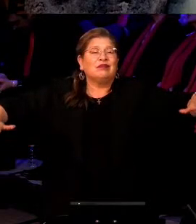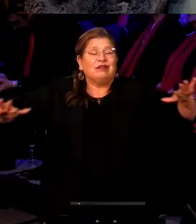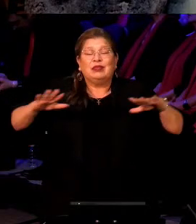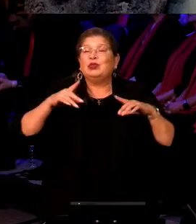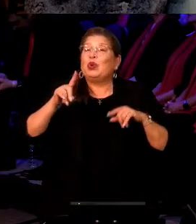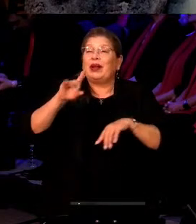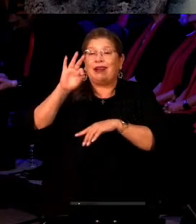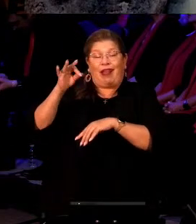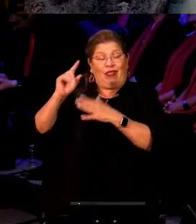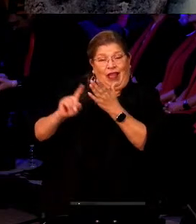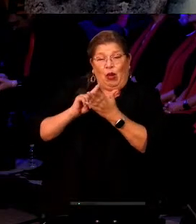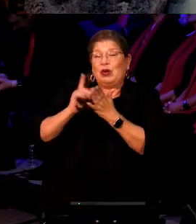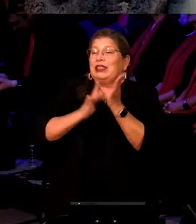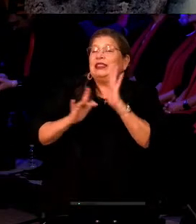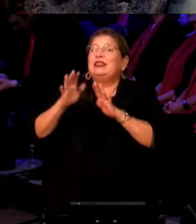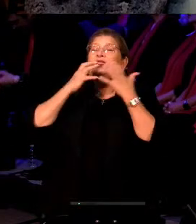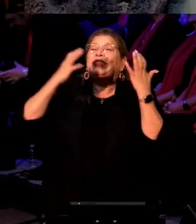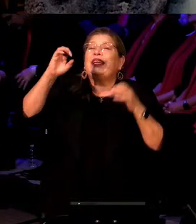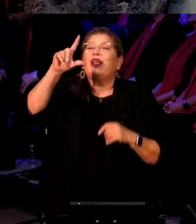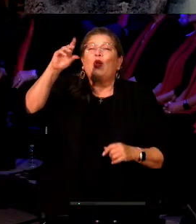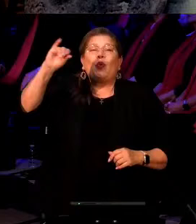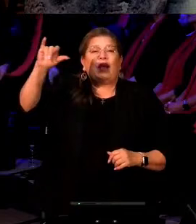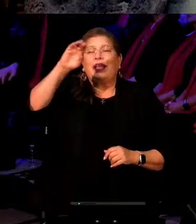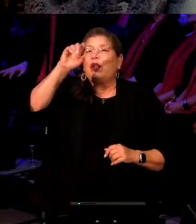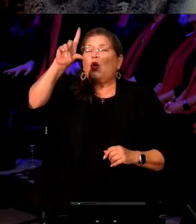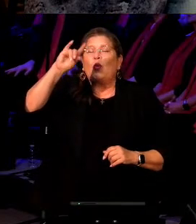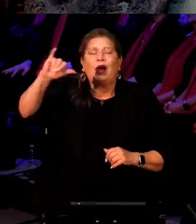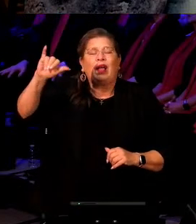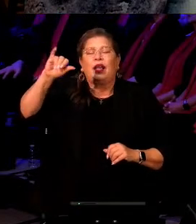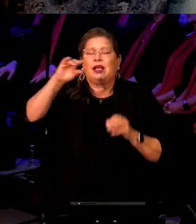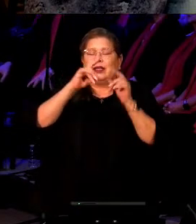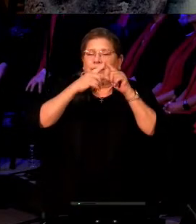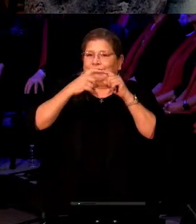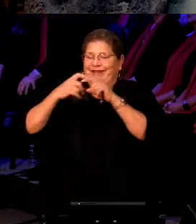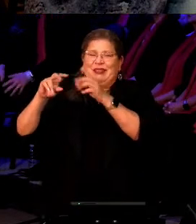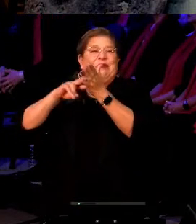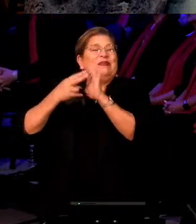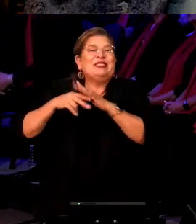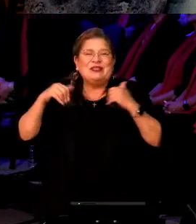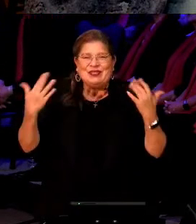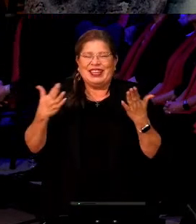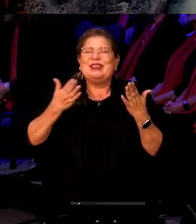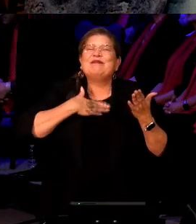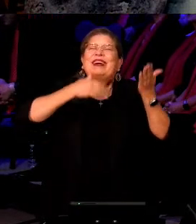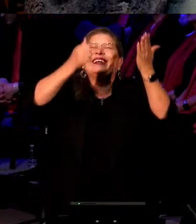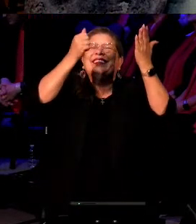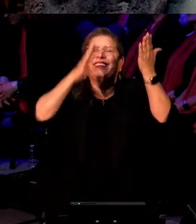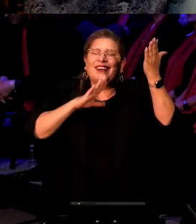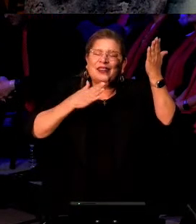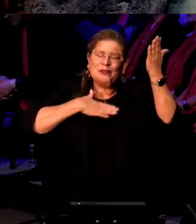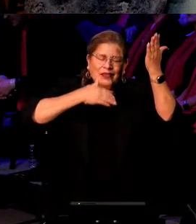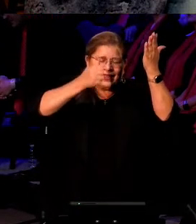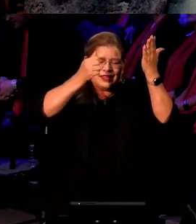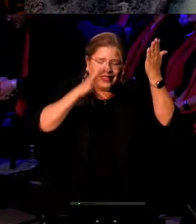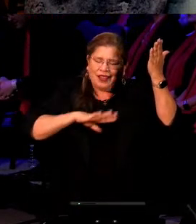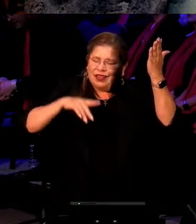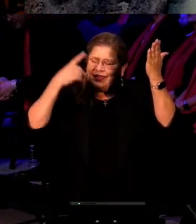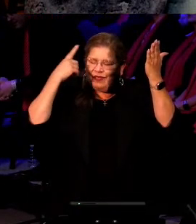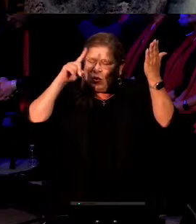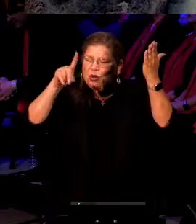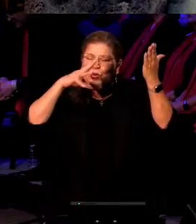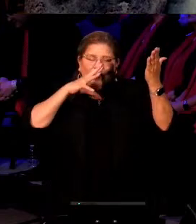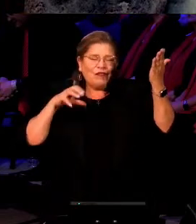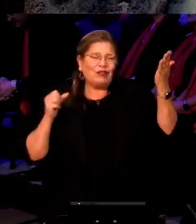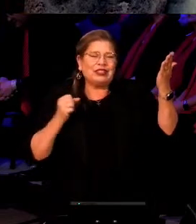out in a loud voice, 'Eloi, Eloi, lama sabachthani,' which means, 'My God, why have you forsaken